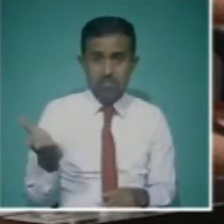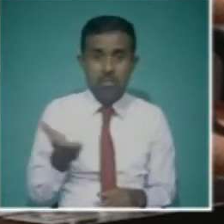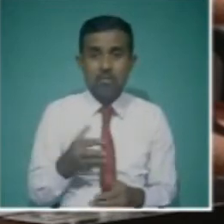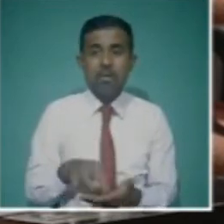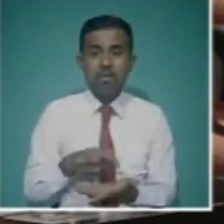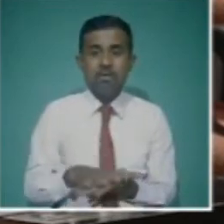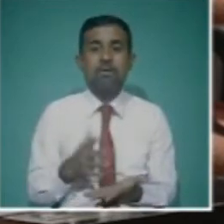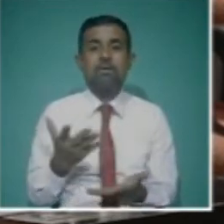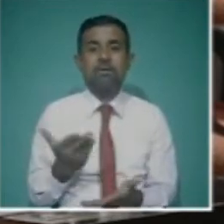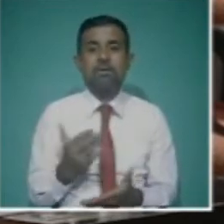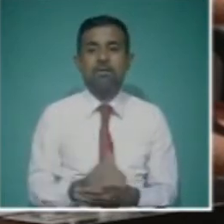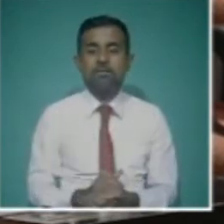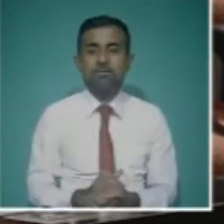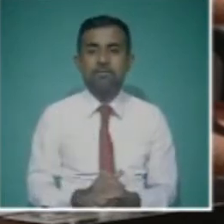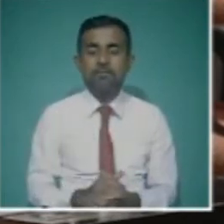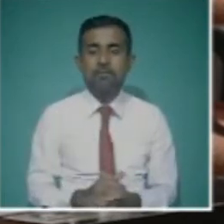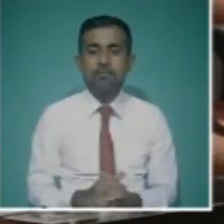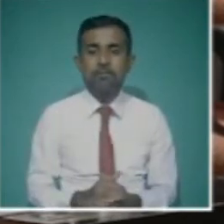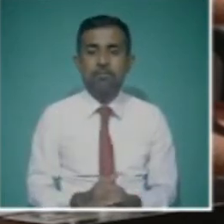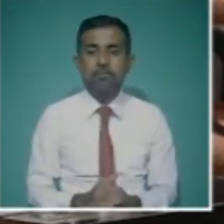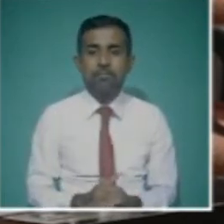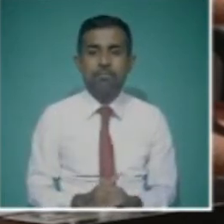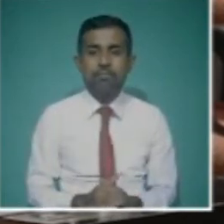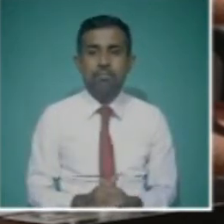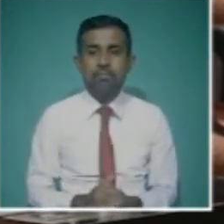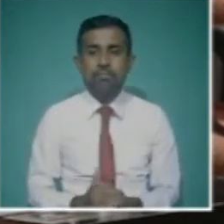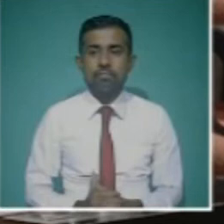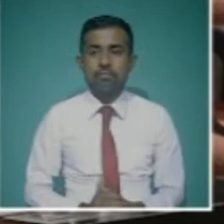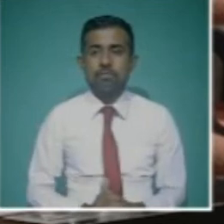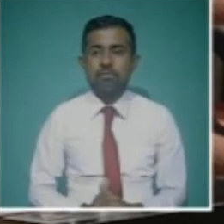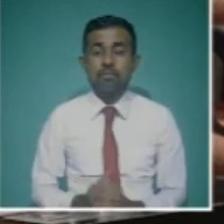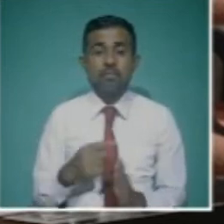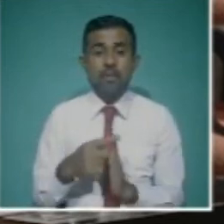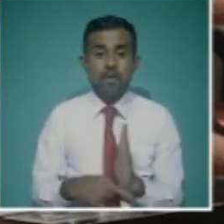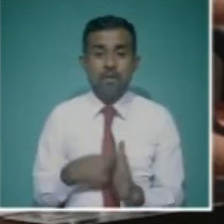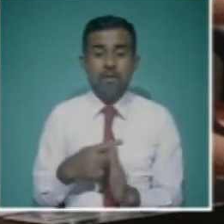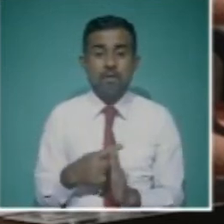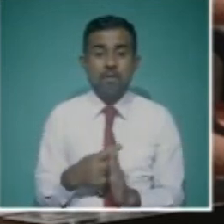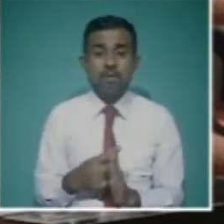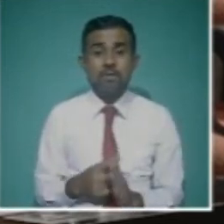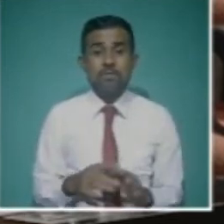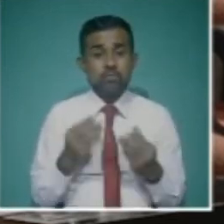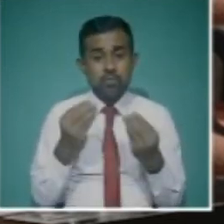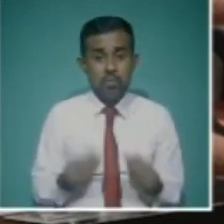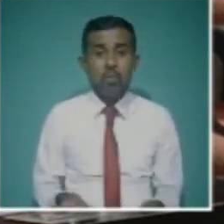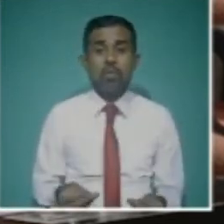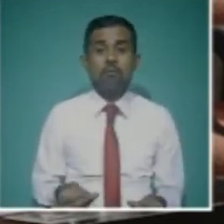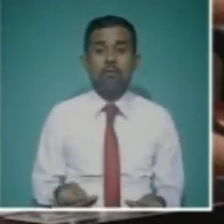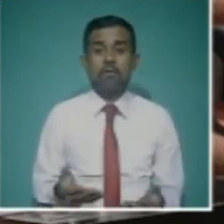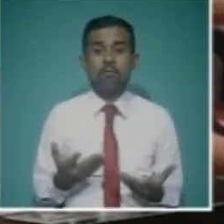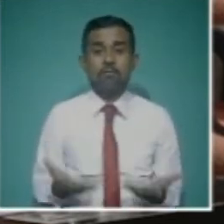So at a time when Sri Lanka has hit rock bottom, isn't it at least now the